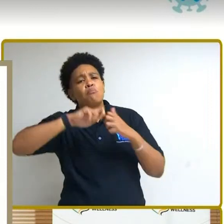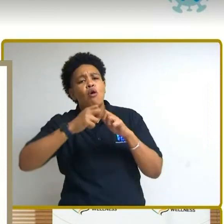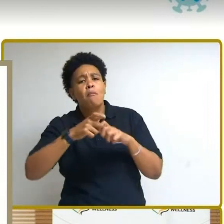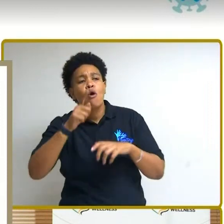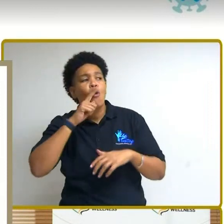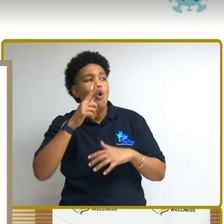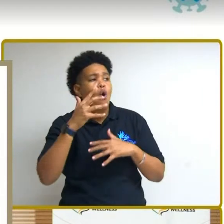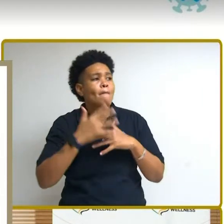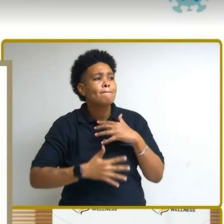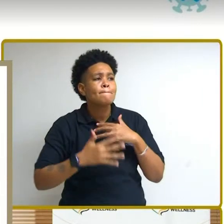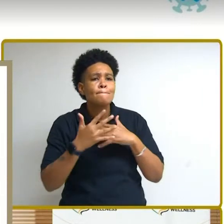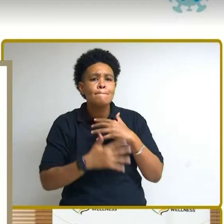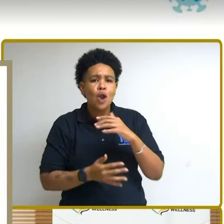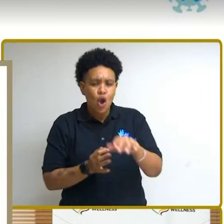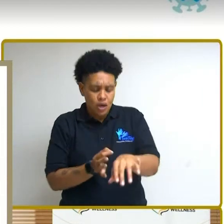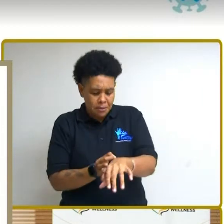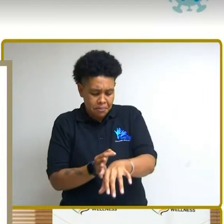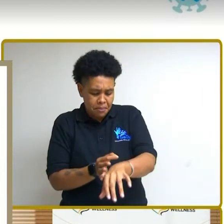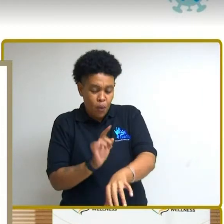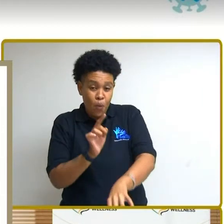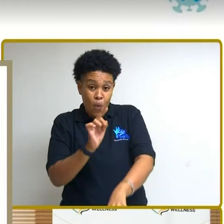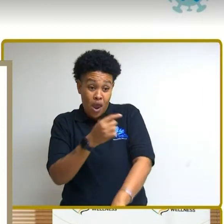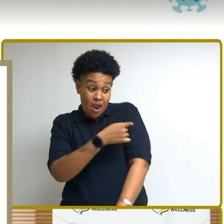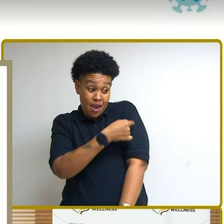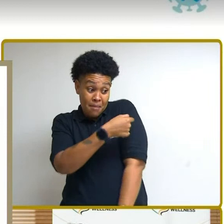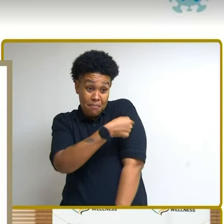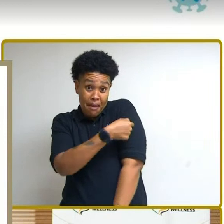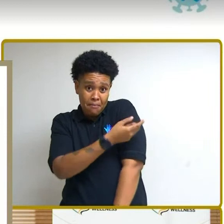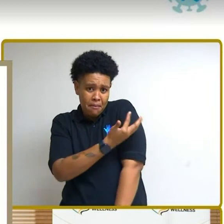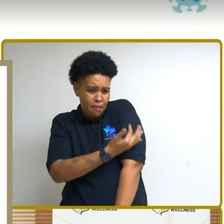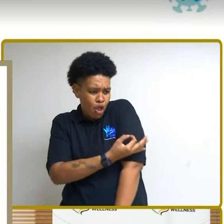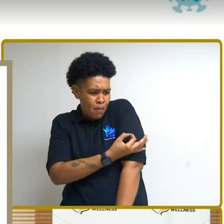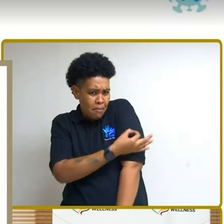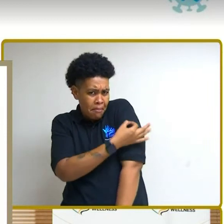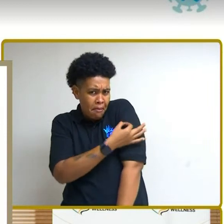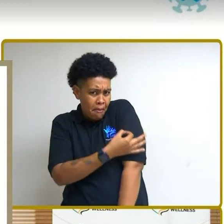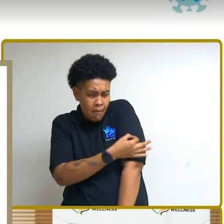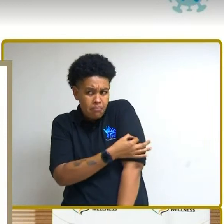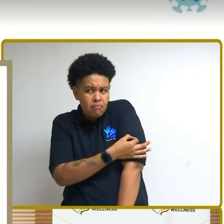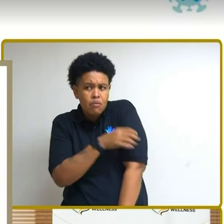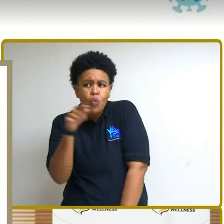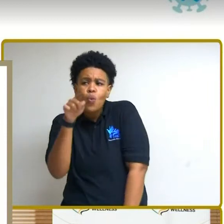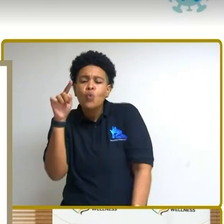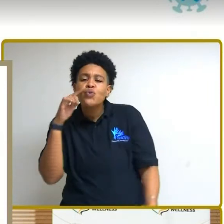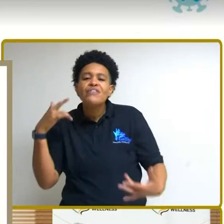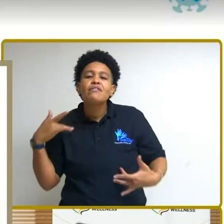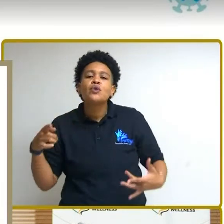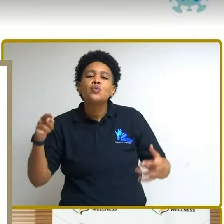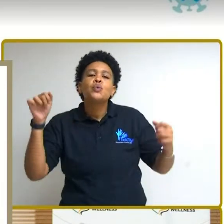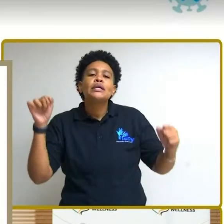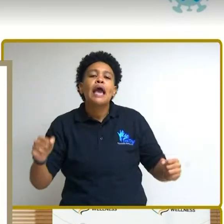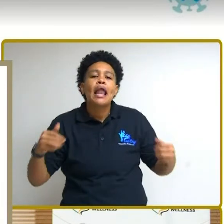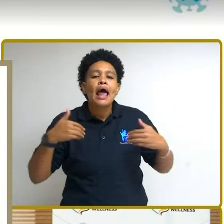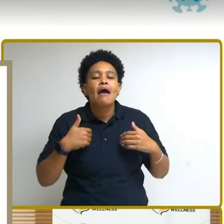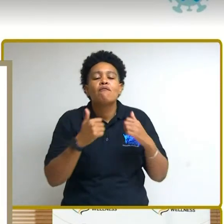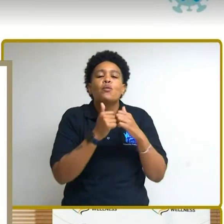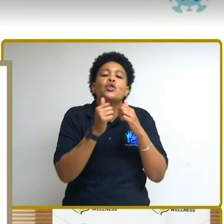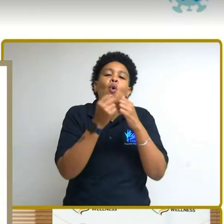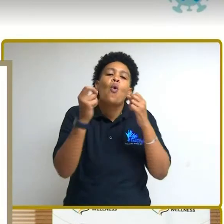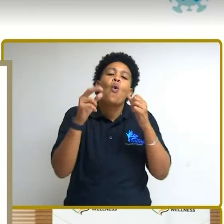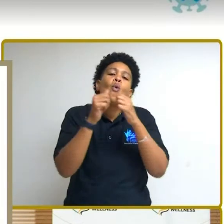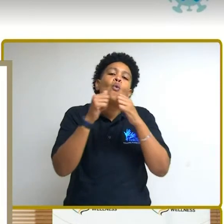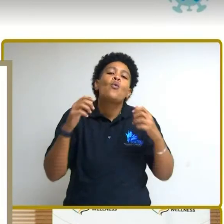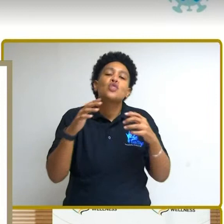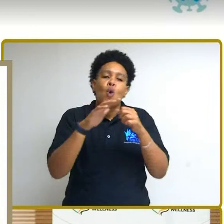blood under the skin beyond the injection site. And these are events that you can have with or without